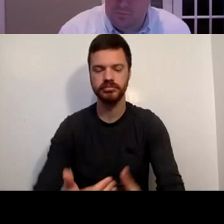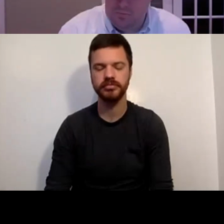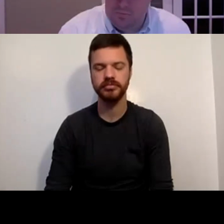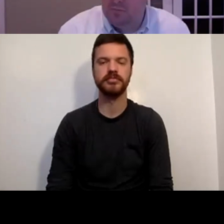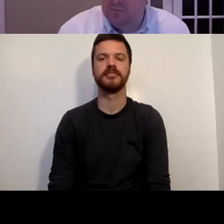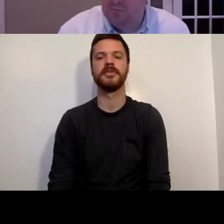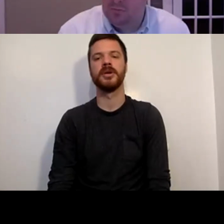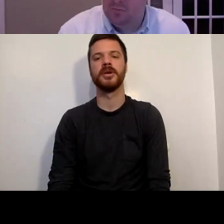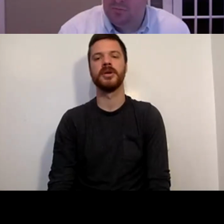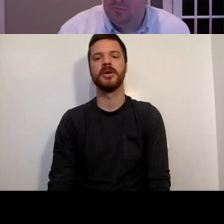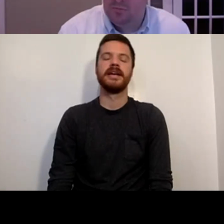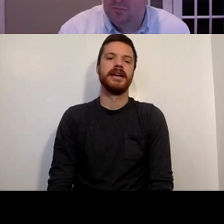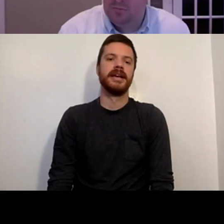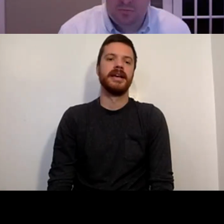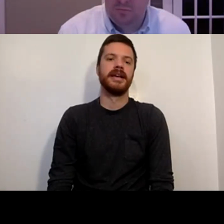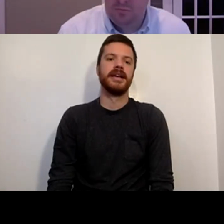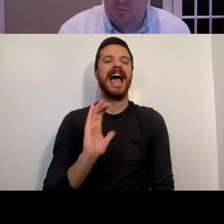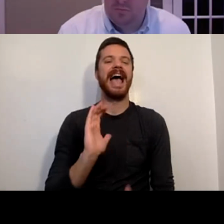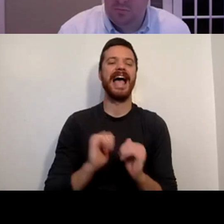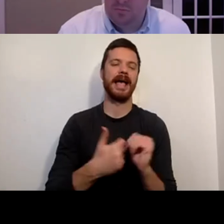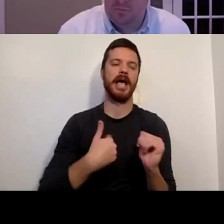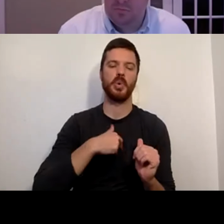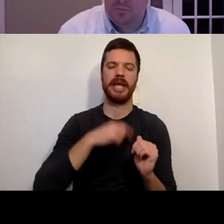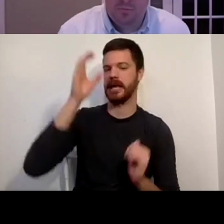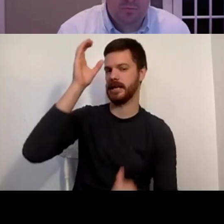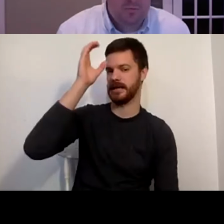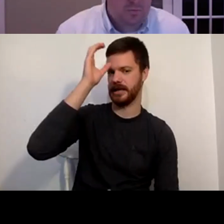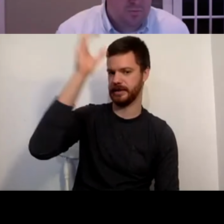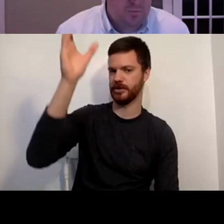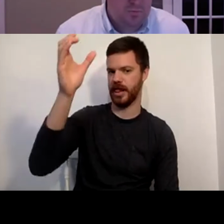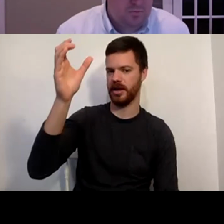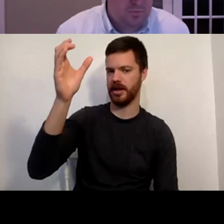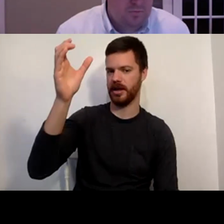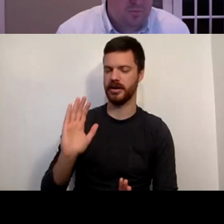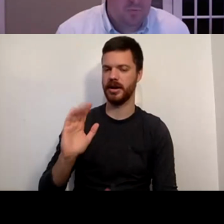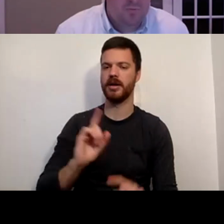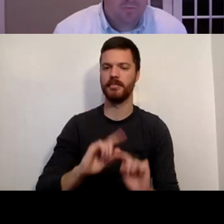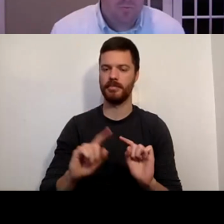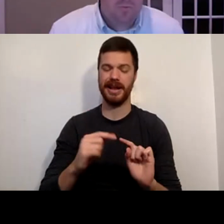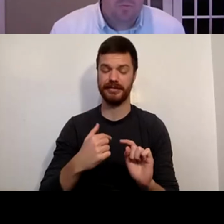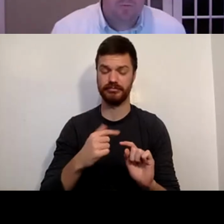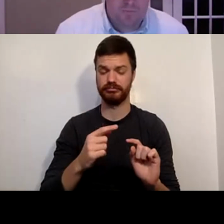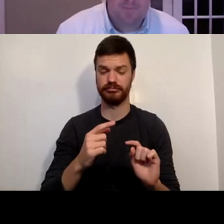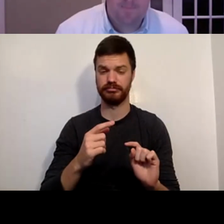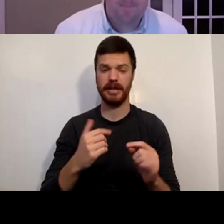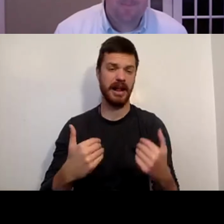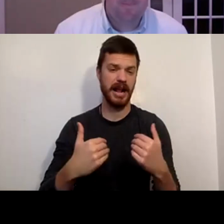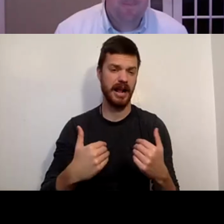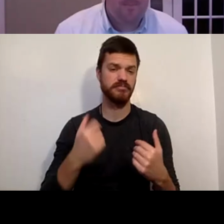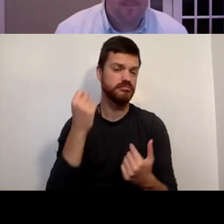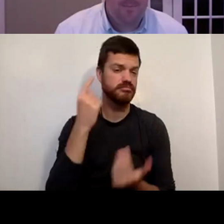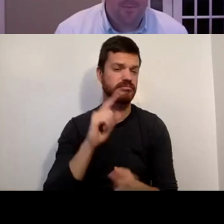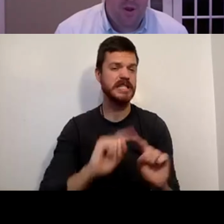That's how we're kind of conceptualizing it. Now there's lots of different ways you can do an adaptive strategy, but I think